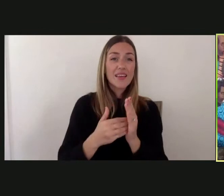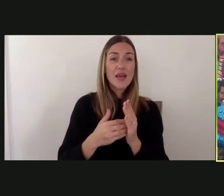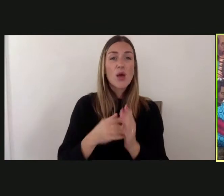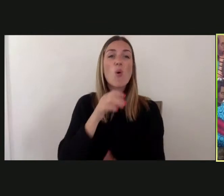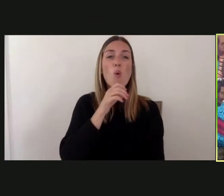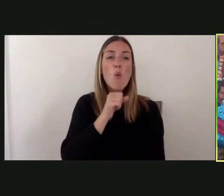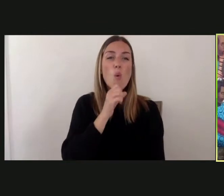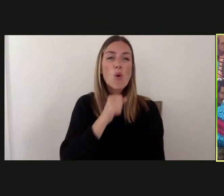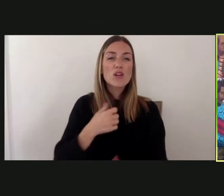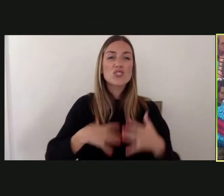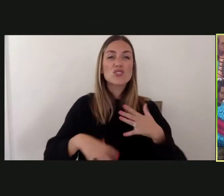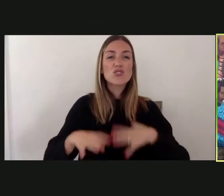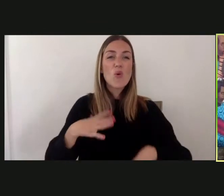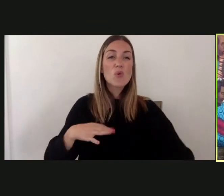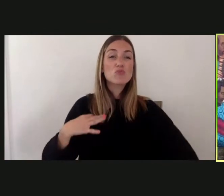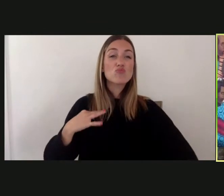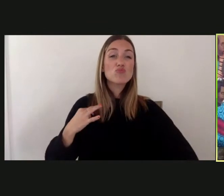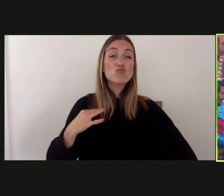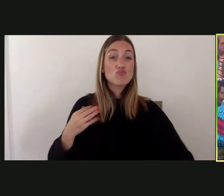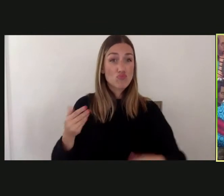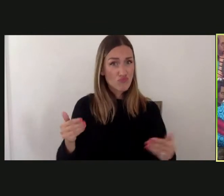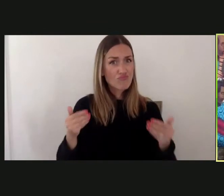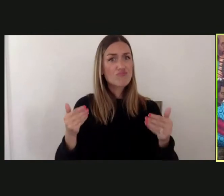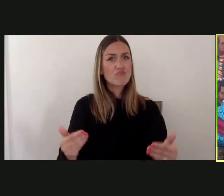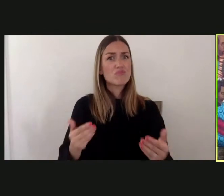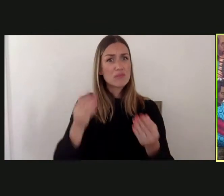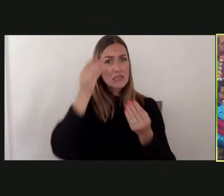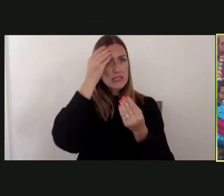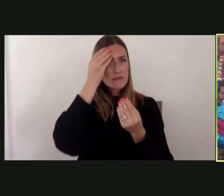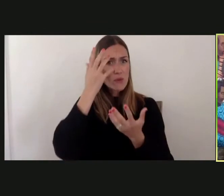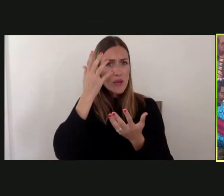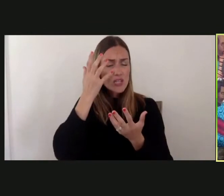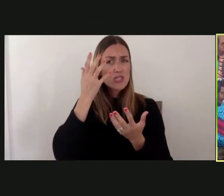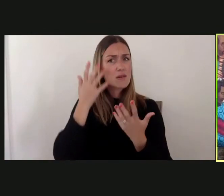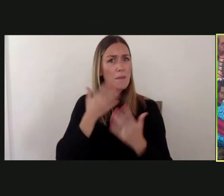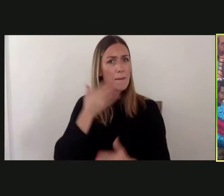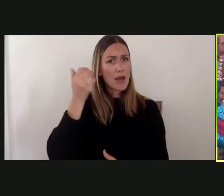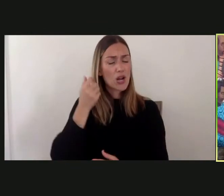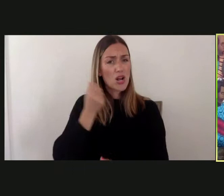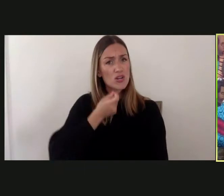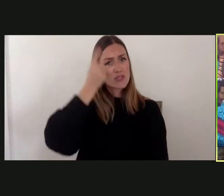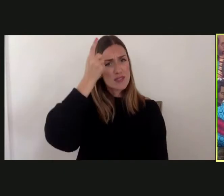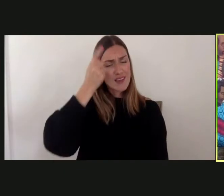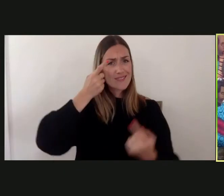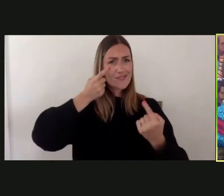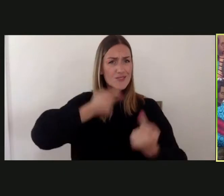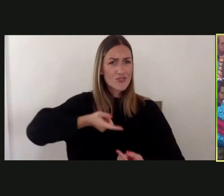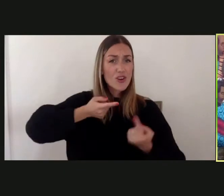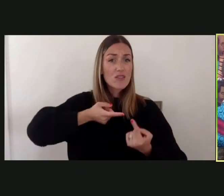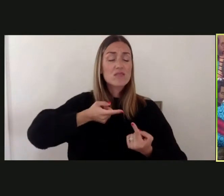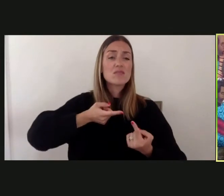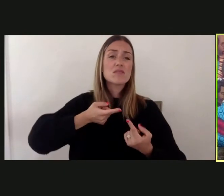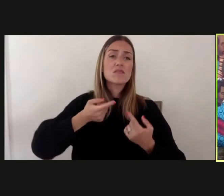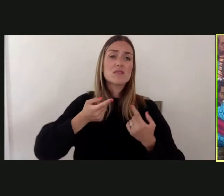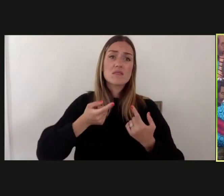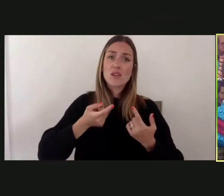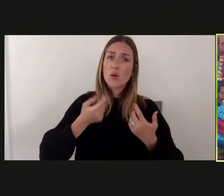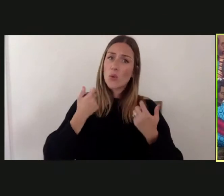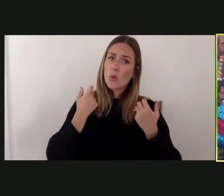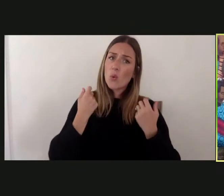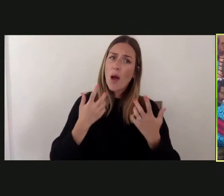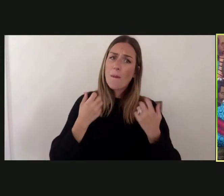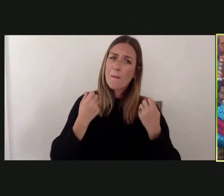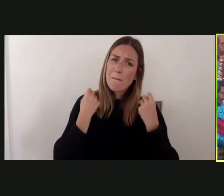shirt. Make it a point to get some information to better understand the struggles, the hundreds of years